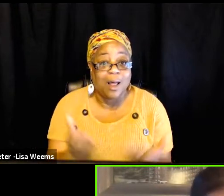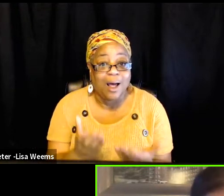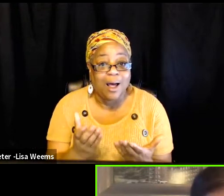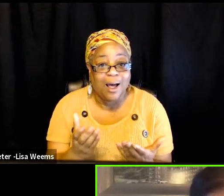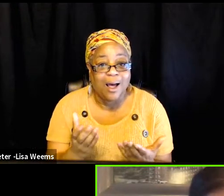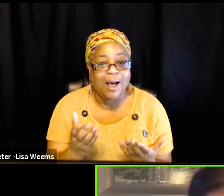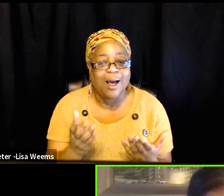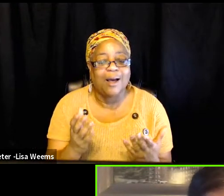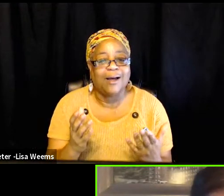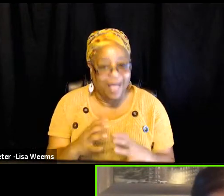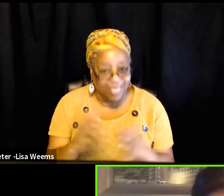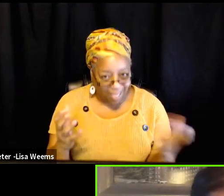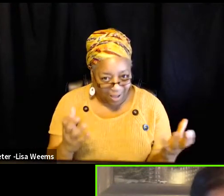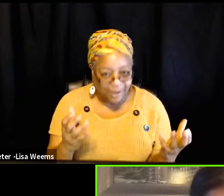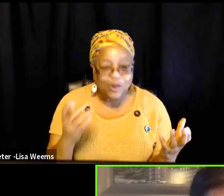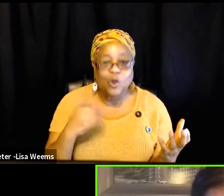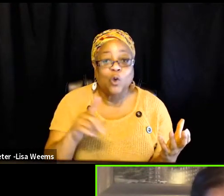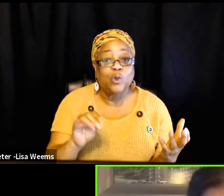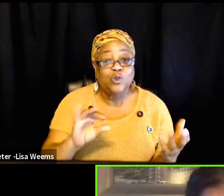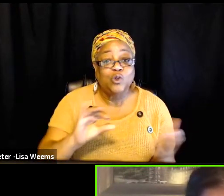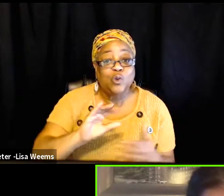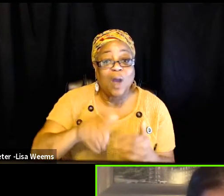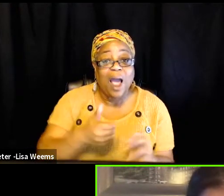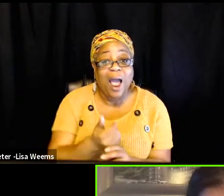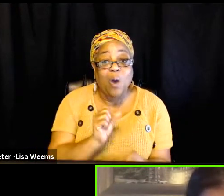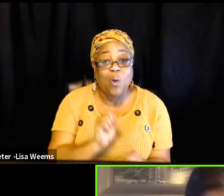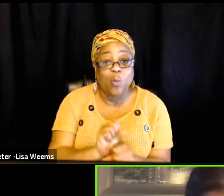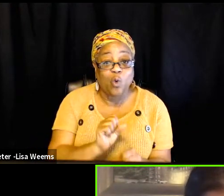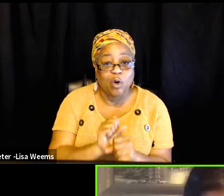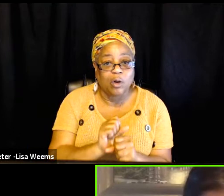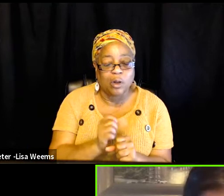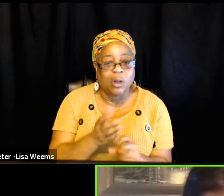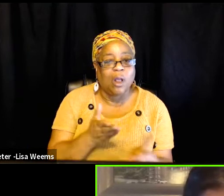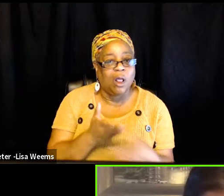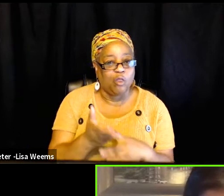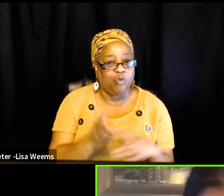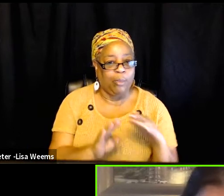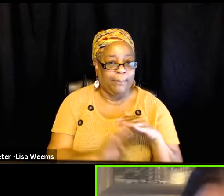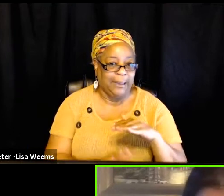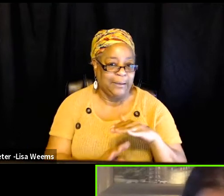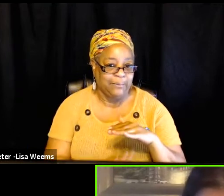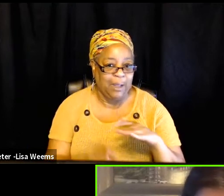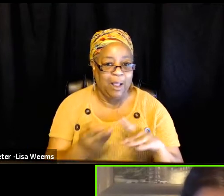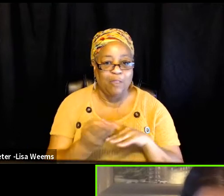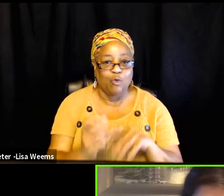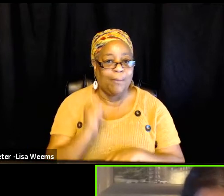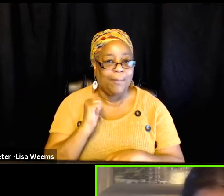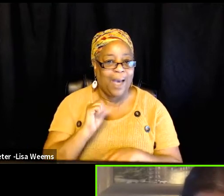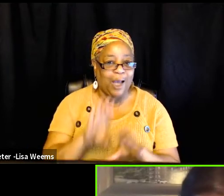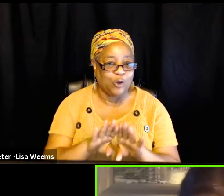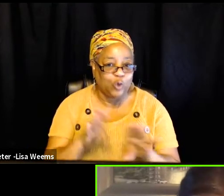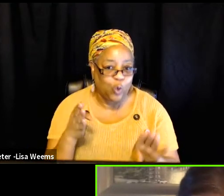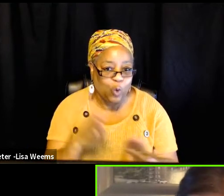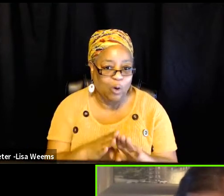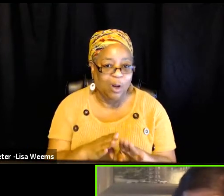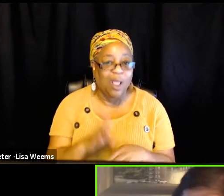back door or coming in through the basement, right? And so that kind of less visible space allows us to potentially